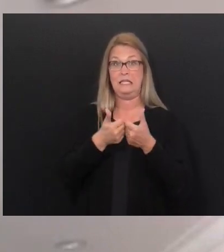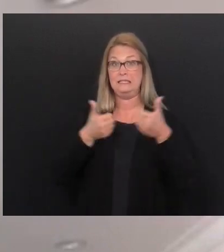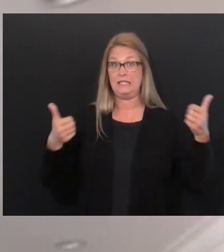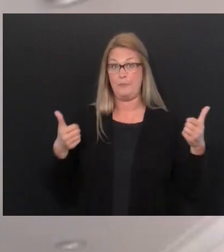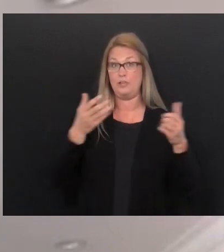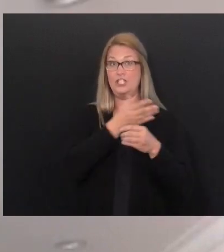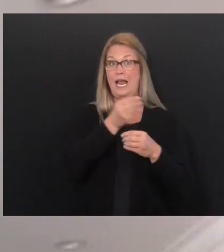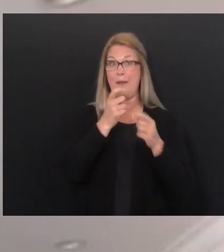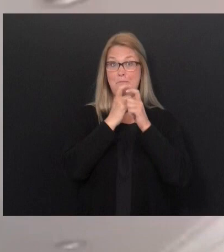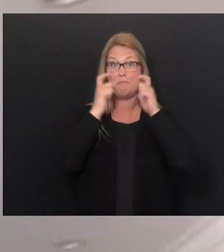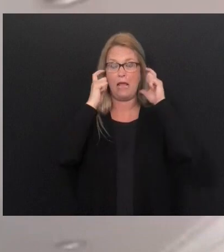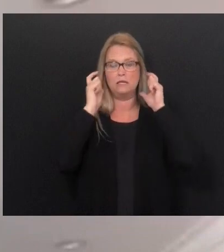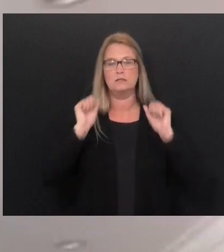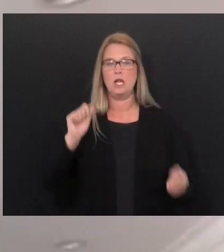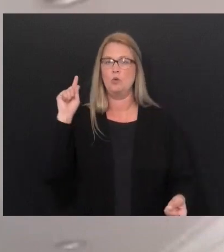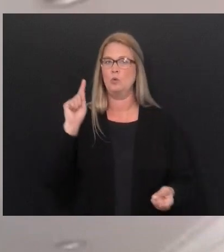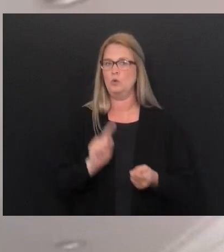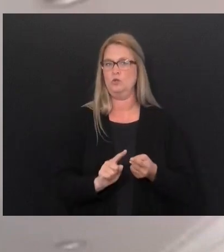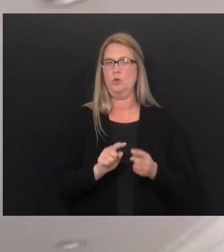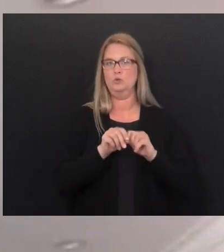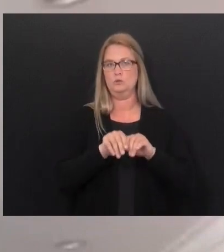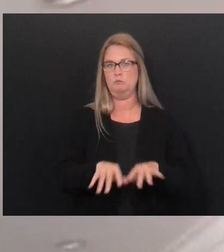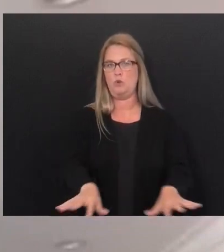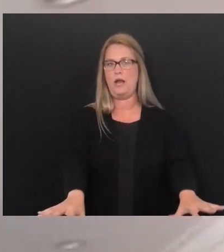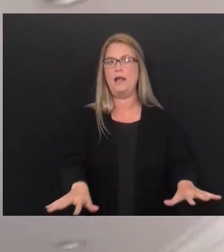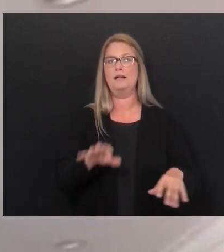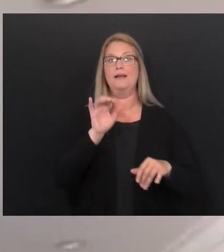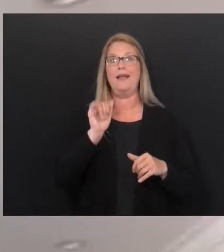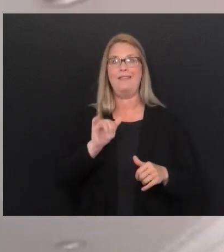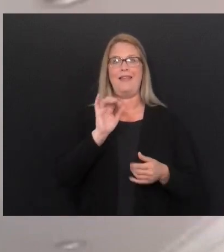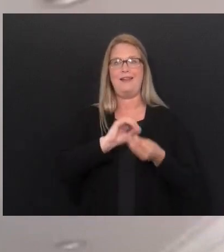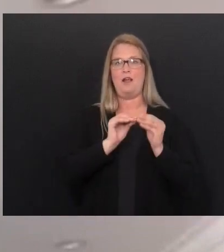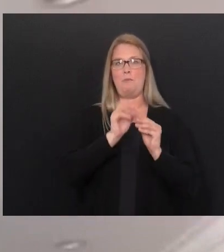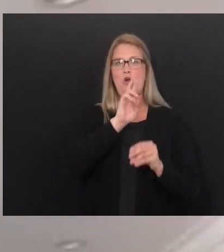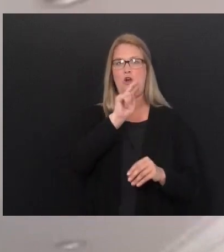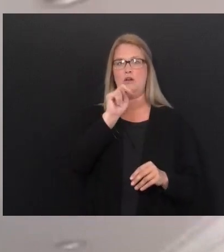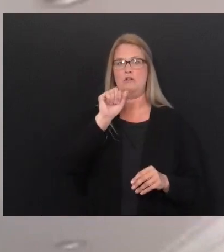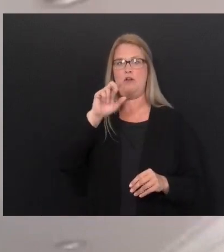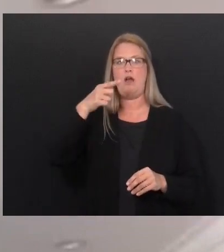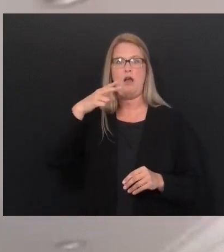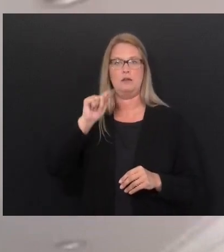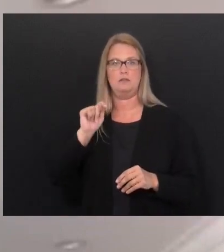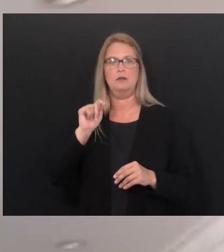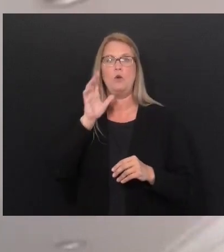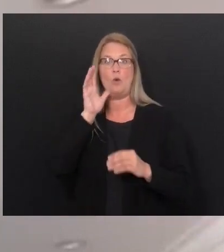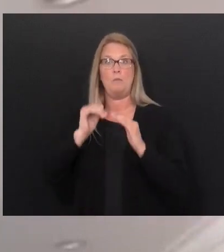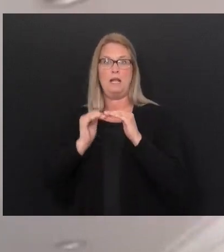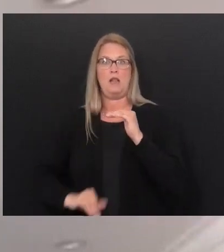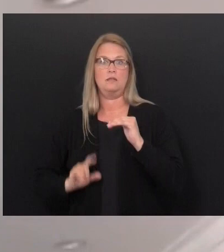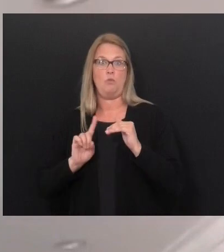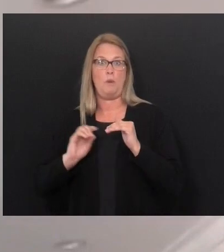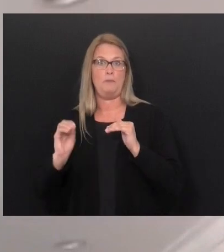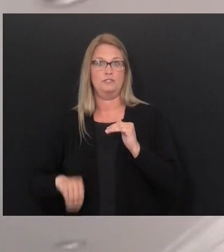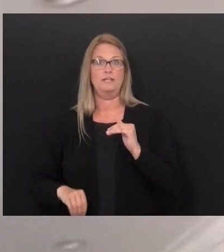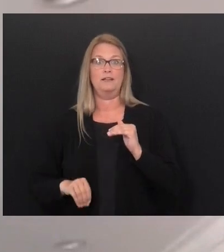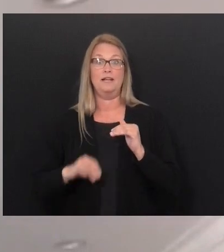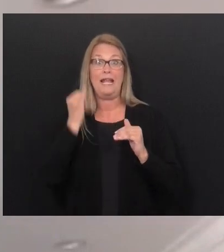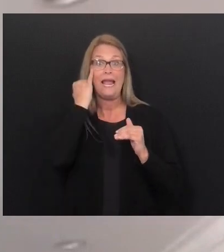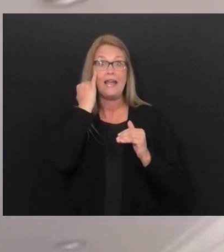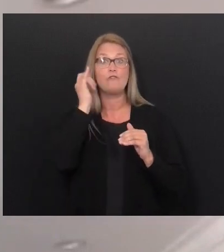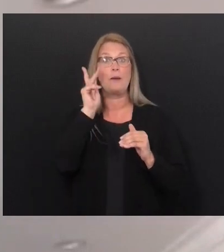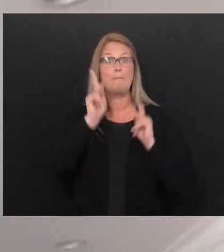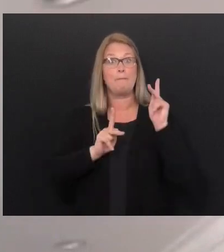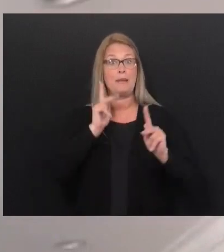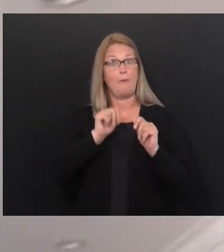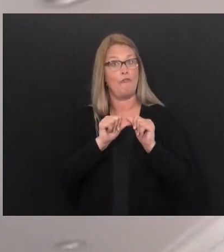spread of the virus, the R0 value, to make that less than 1, if people would consistently do that. And as we've talked about,